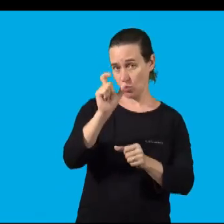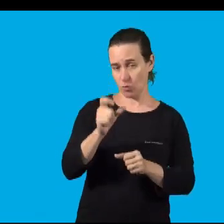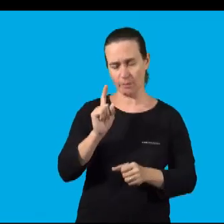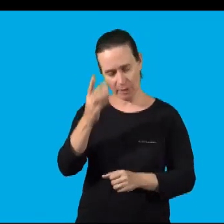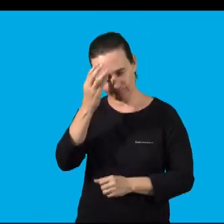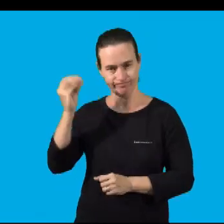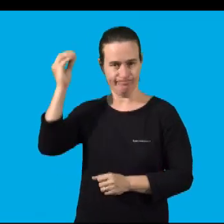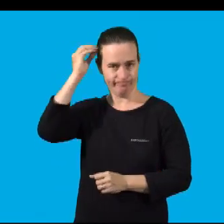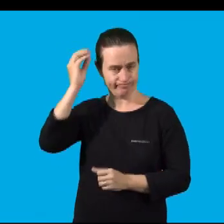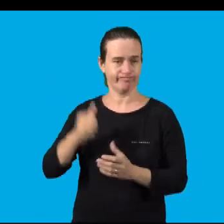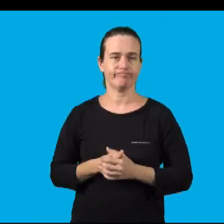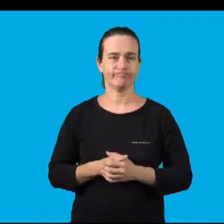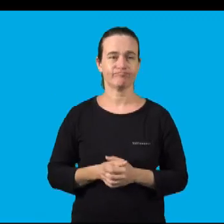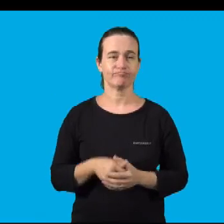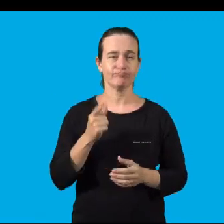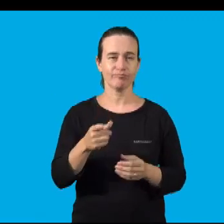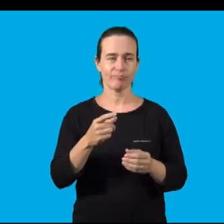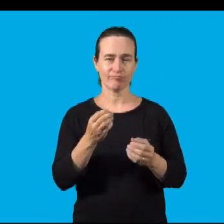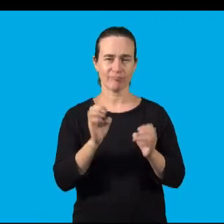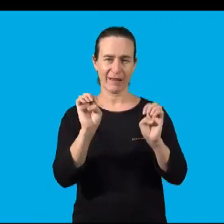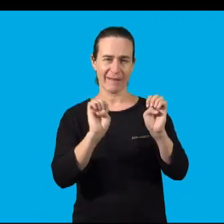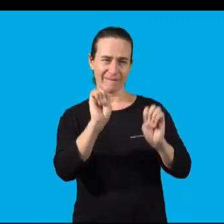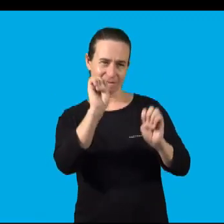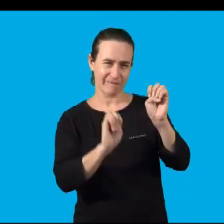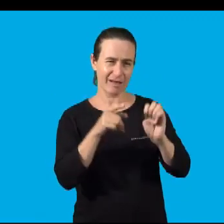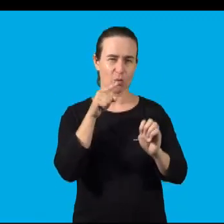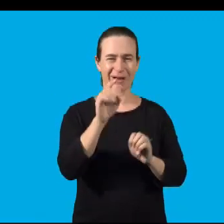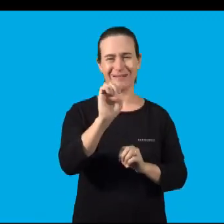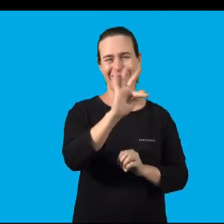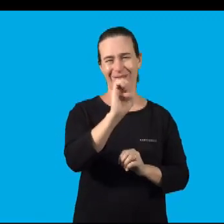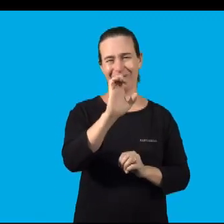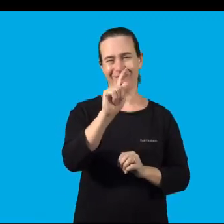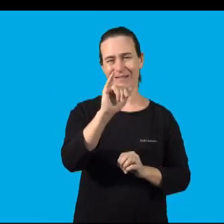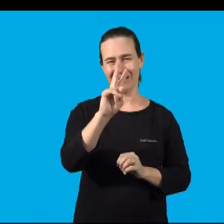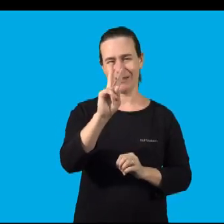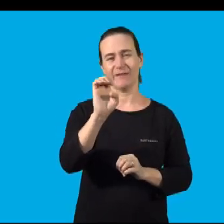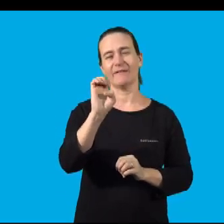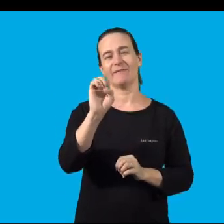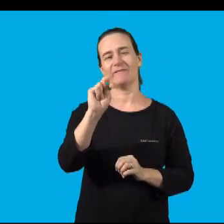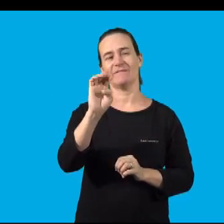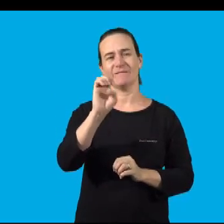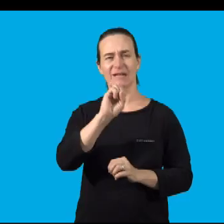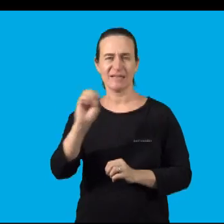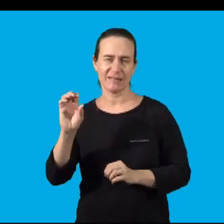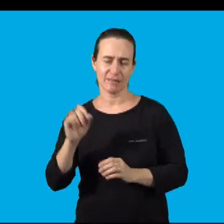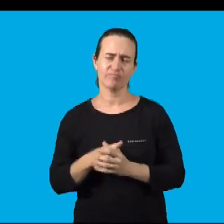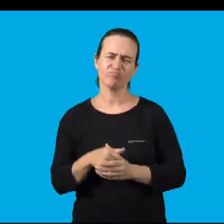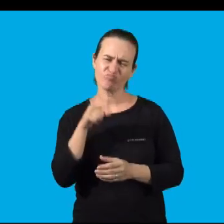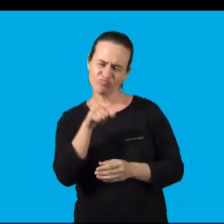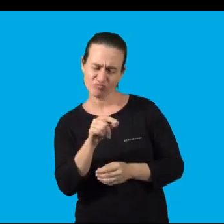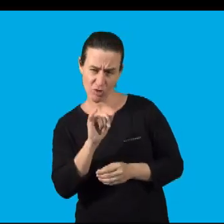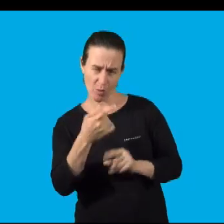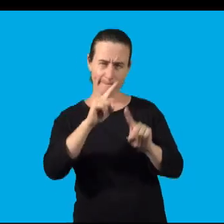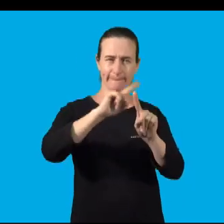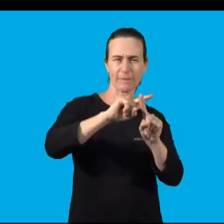we need to know when writing the paper. Evaluate the effectiveness, to examine the pros and cons